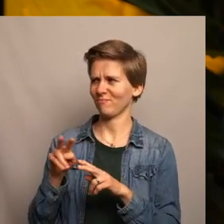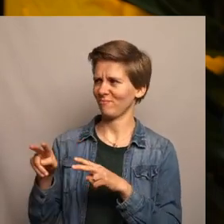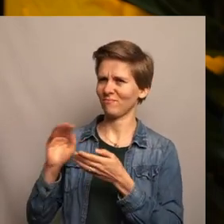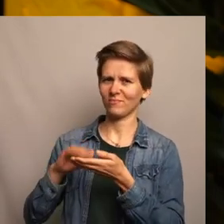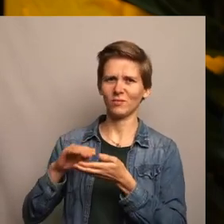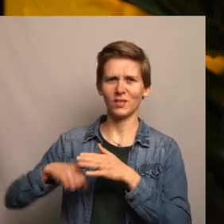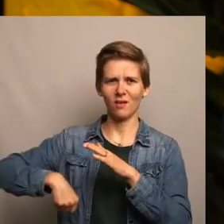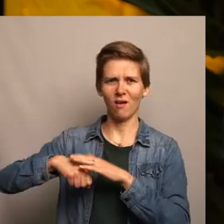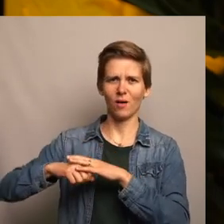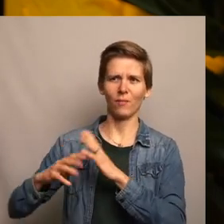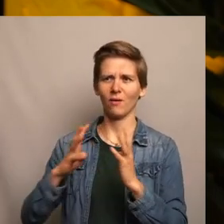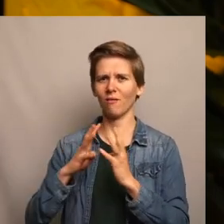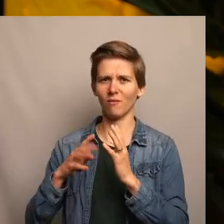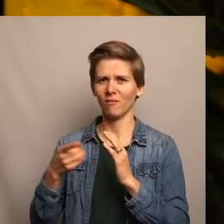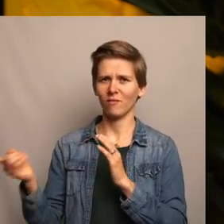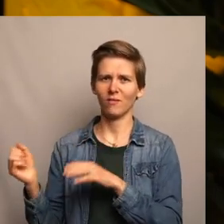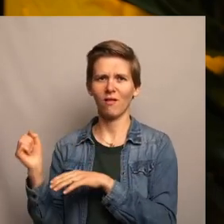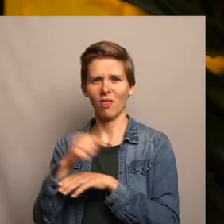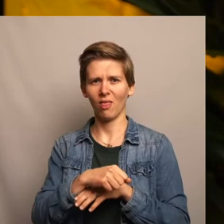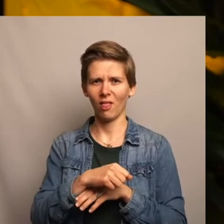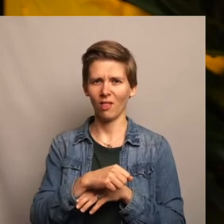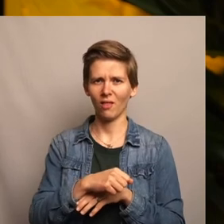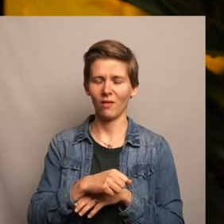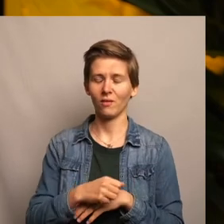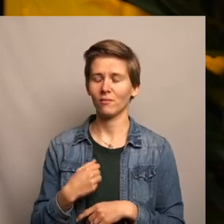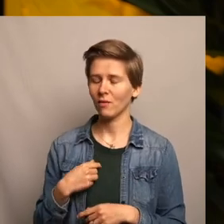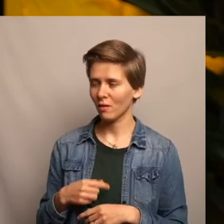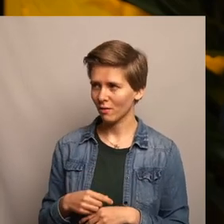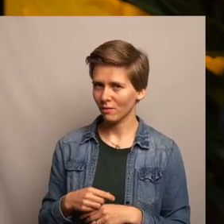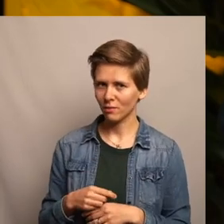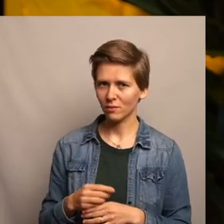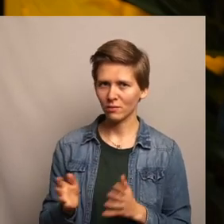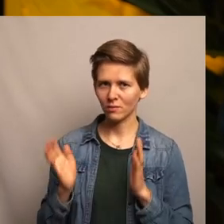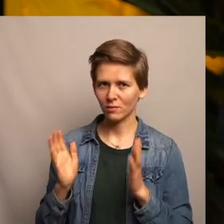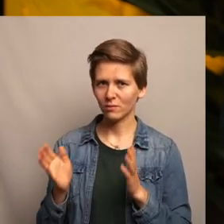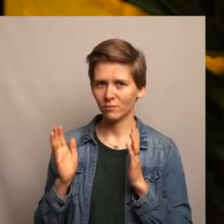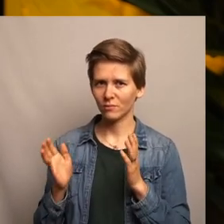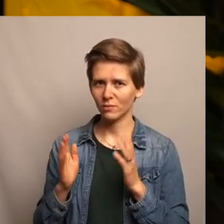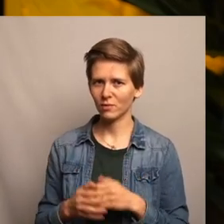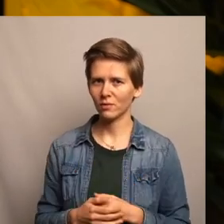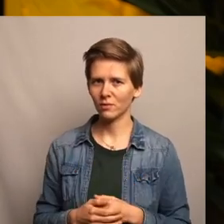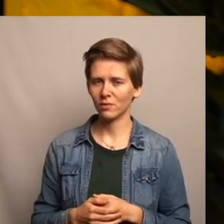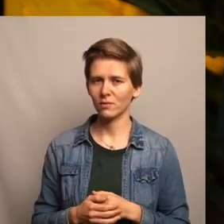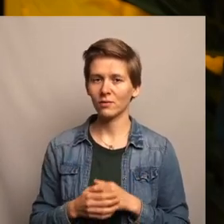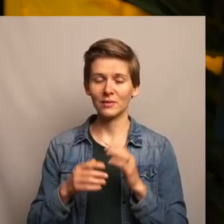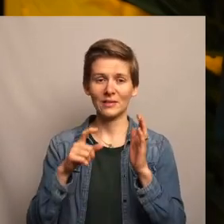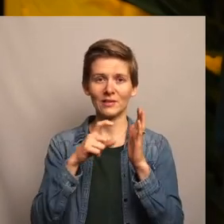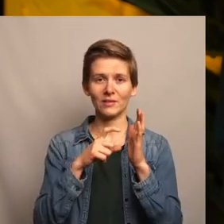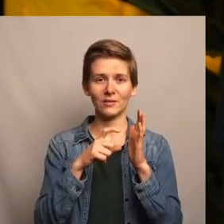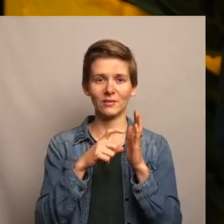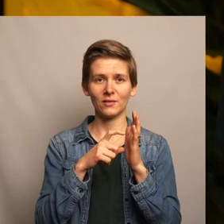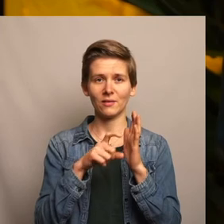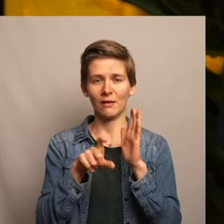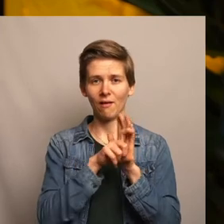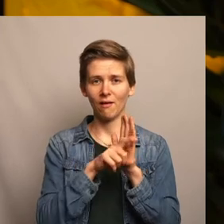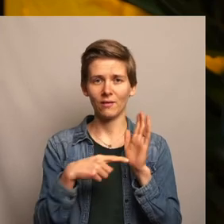or something like that. And like, it was horrifying because like, the problem with that law is not only like, we still don't have